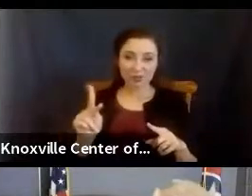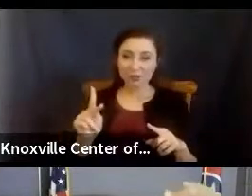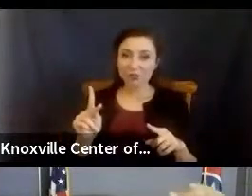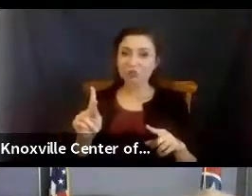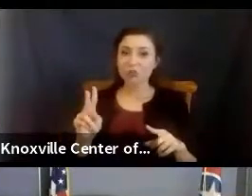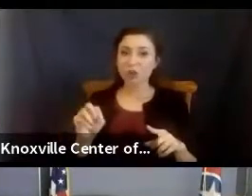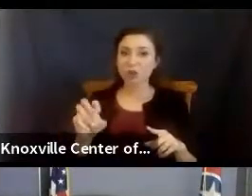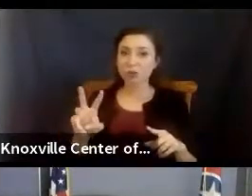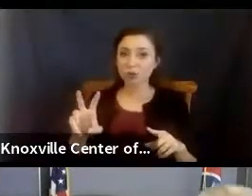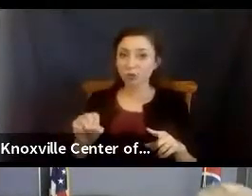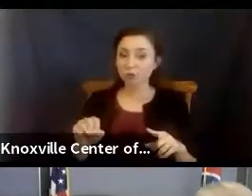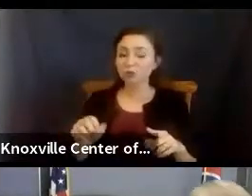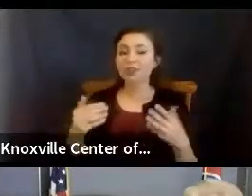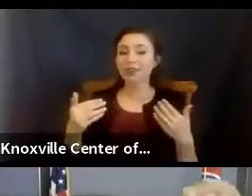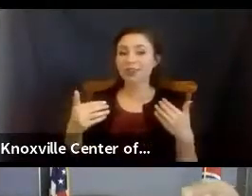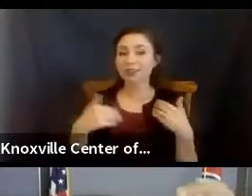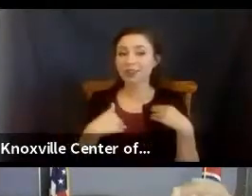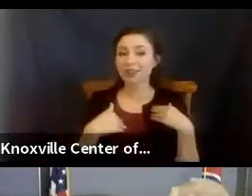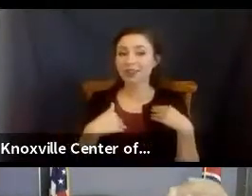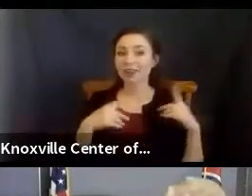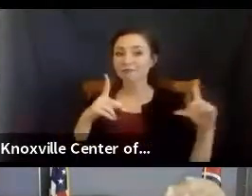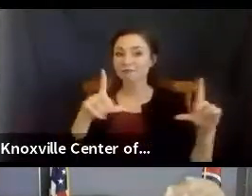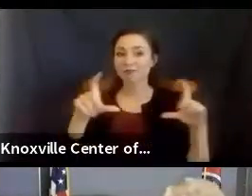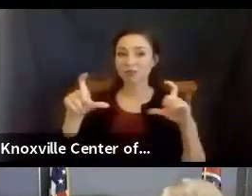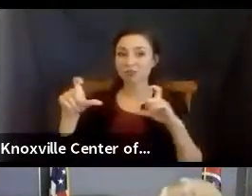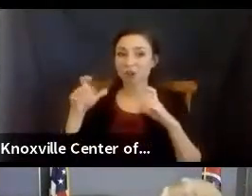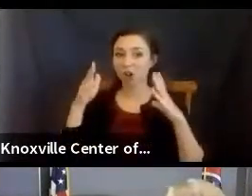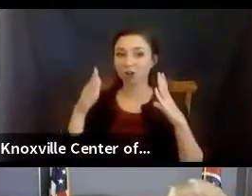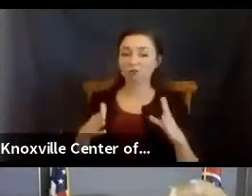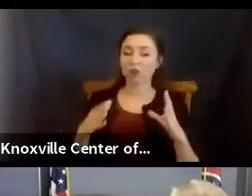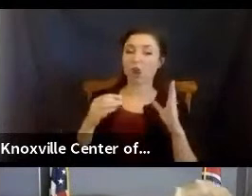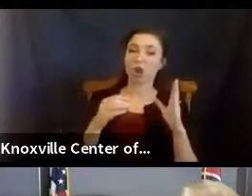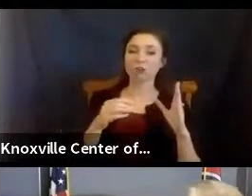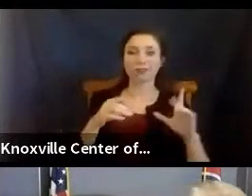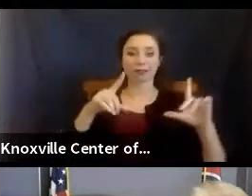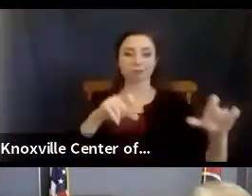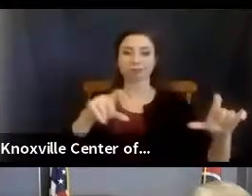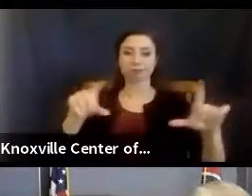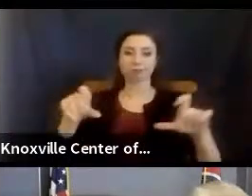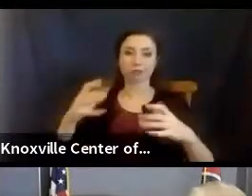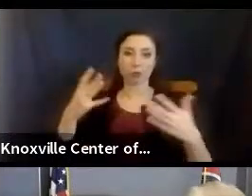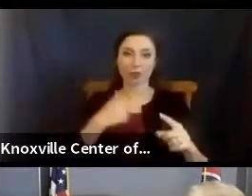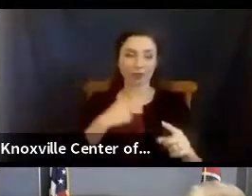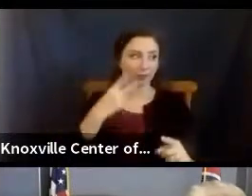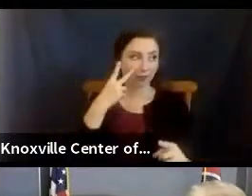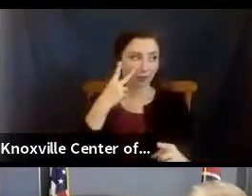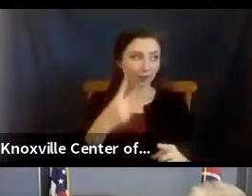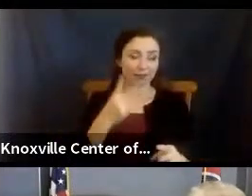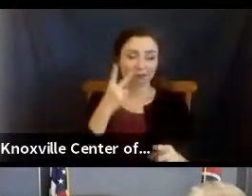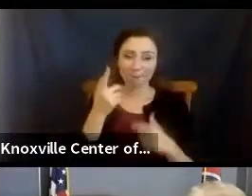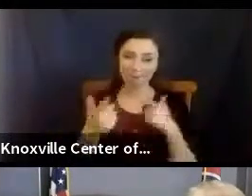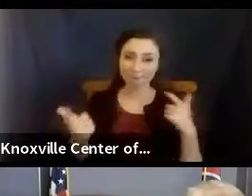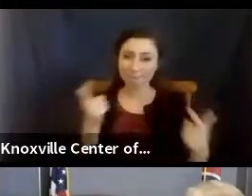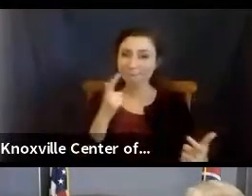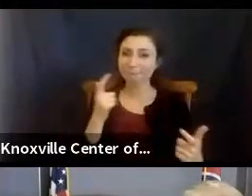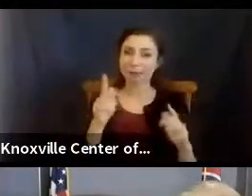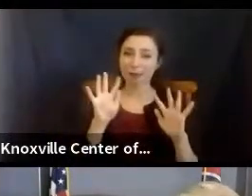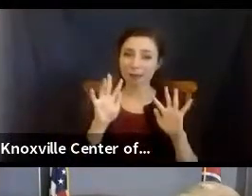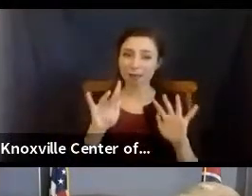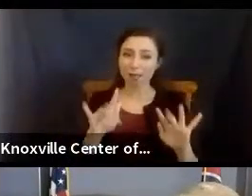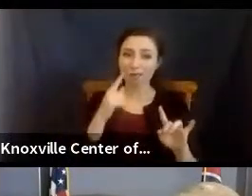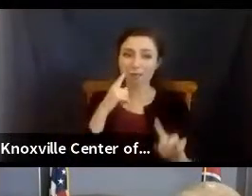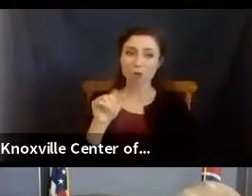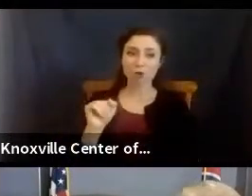KnoxNews had a photographer out at the exact same time that documented what I saw, and I saw very large crowds in the strip